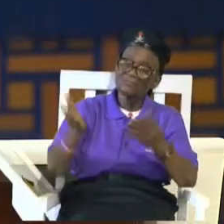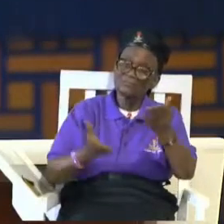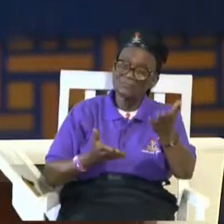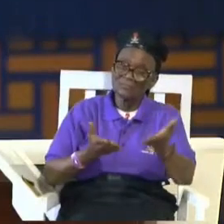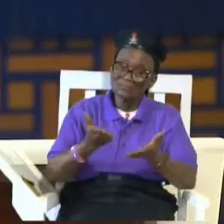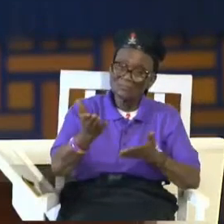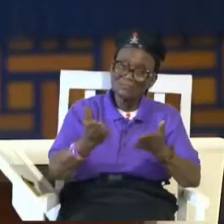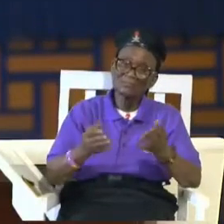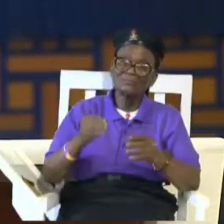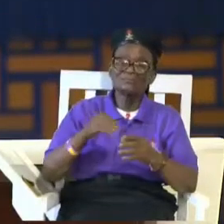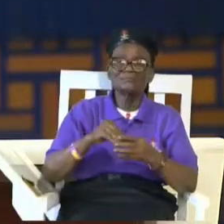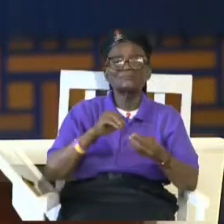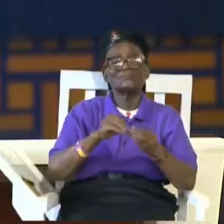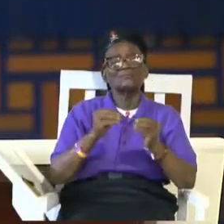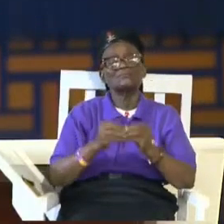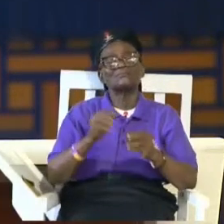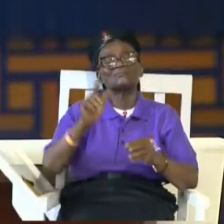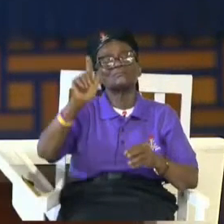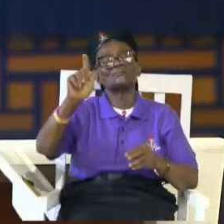In Numbers